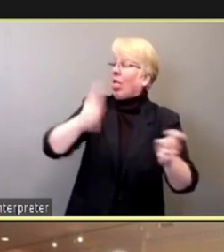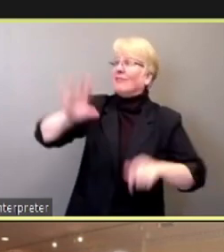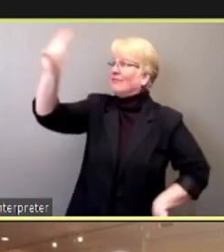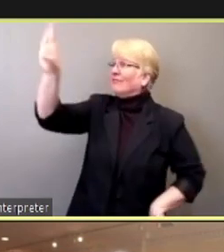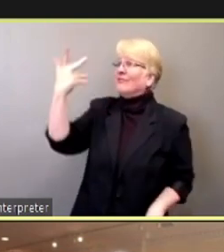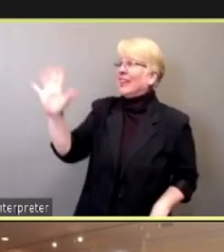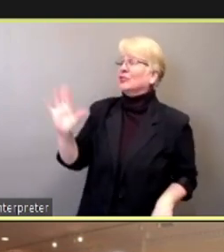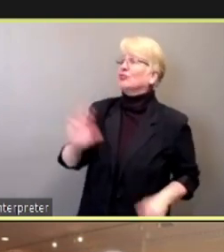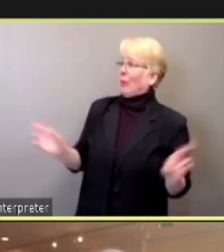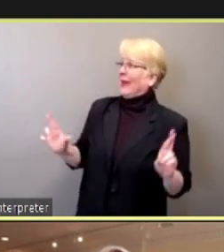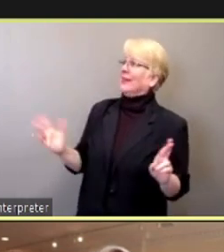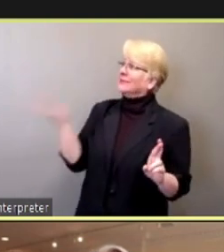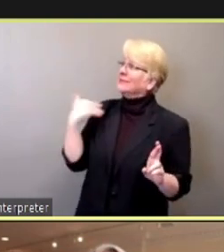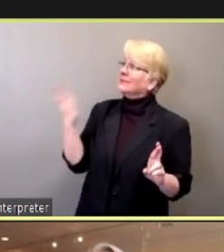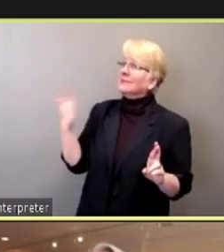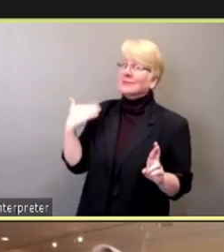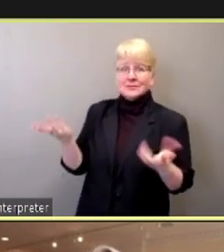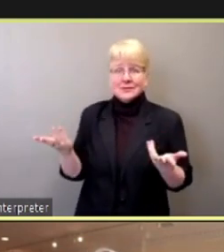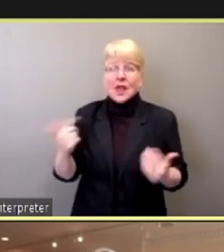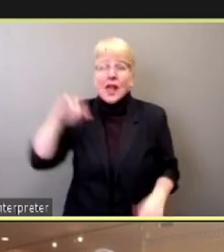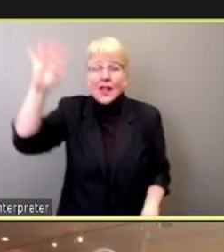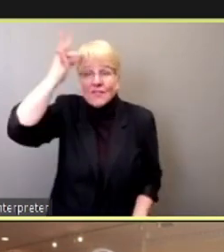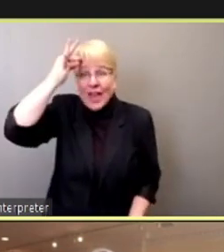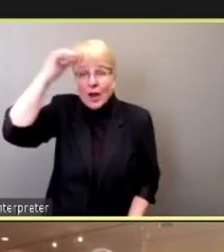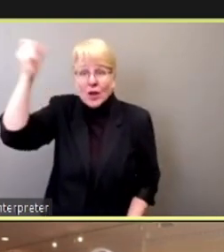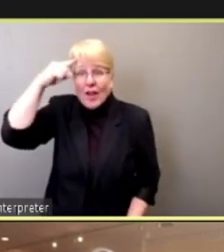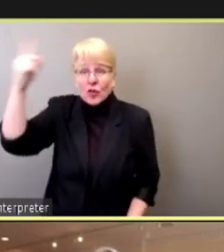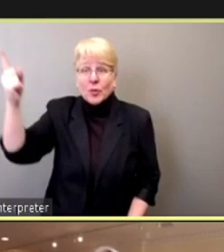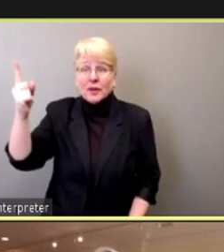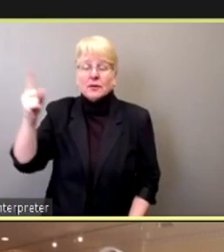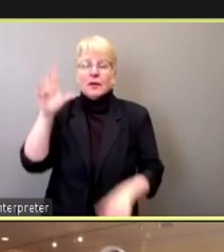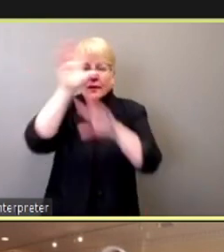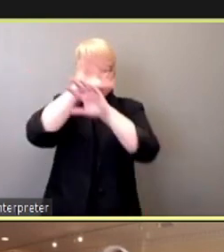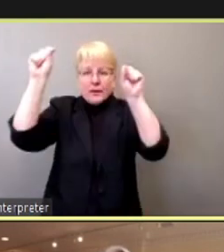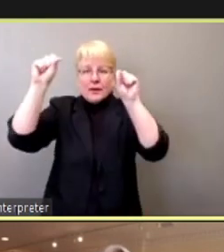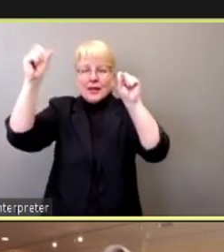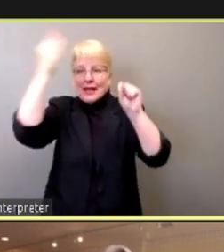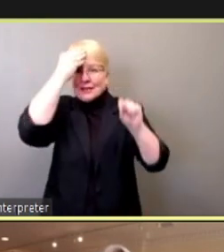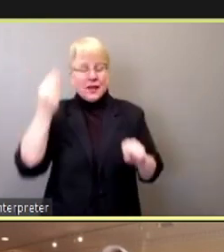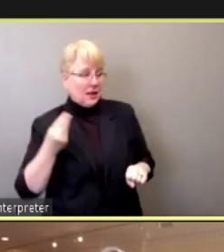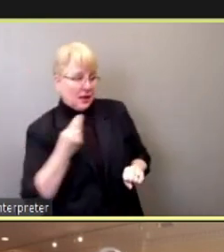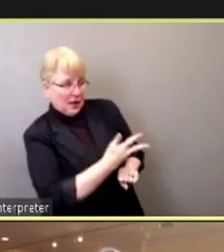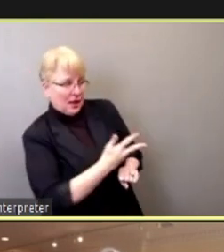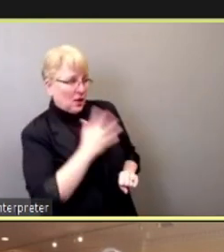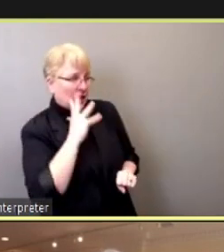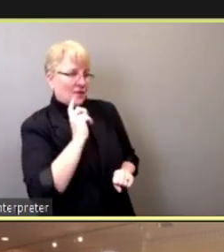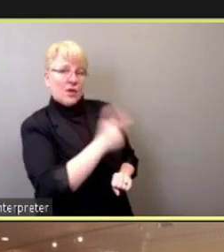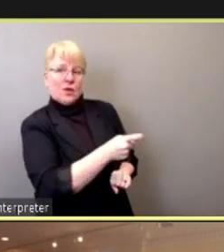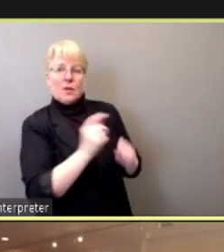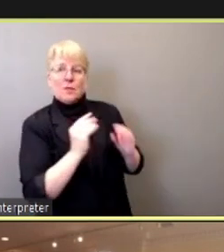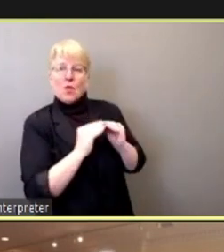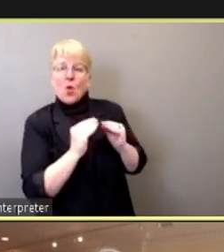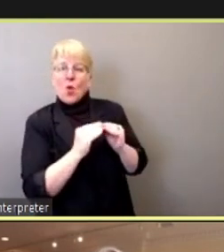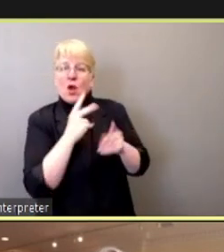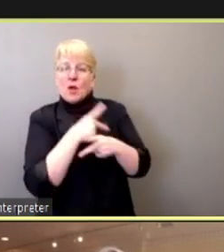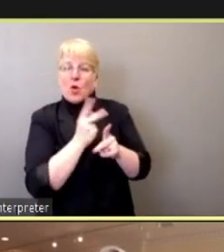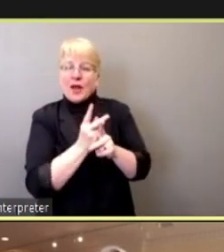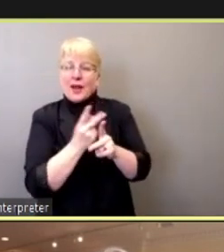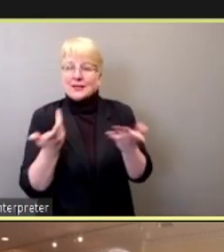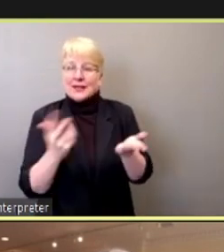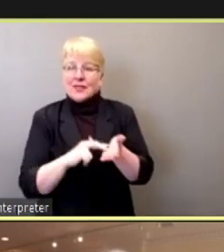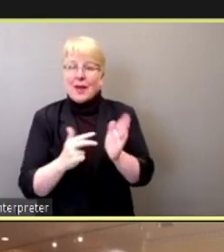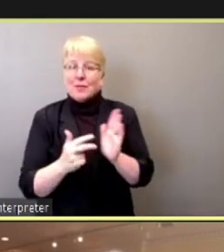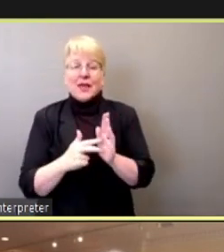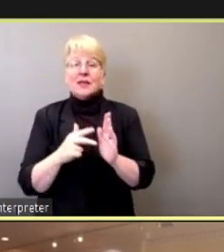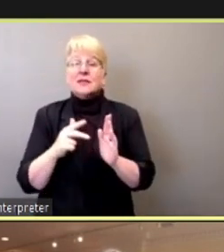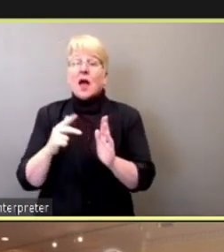feds have certainly said to us, the Biden administration, that they are going to give us more mobile clinics. So this means vaccines come to your